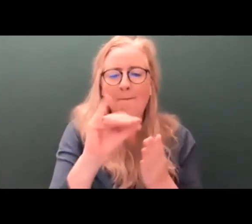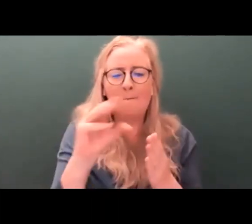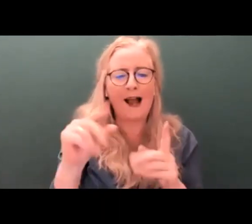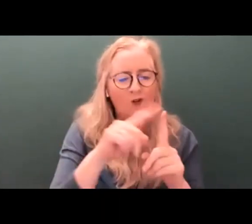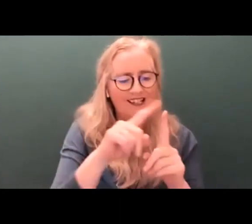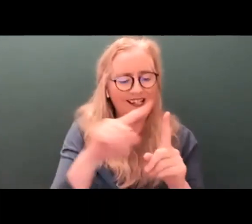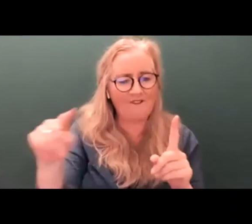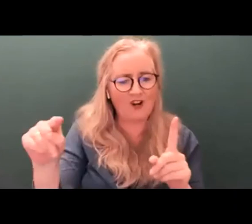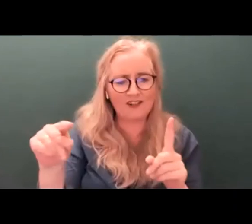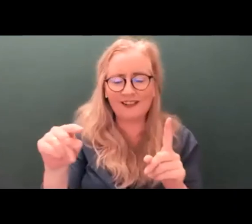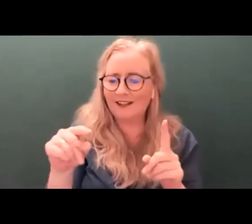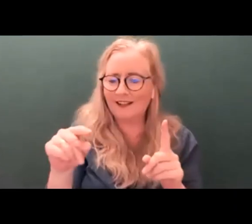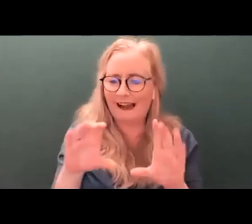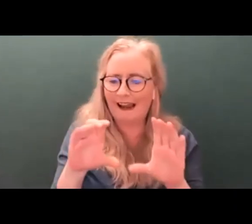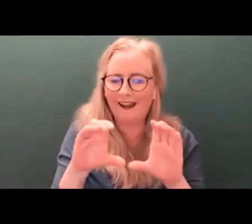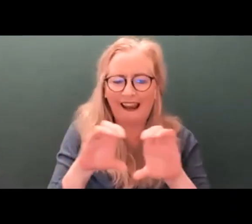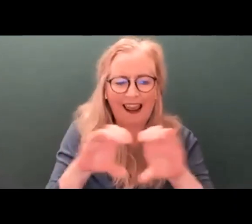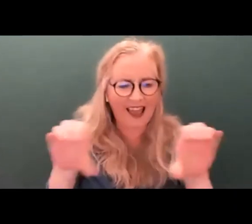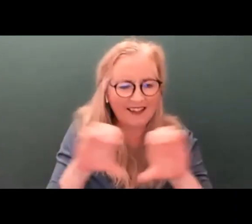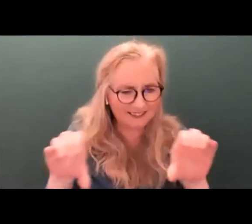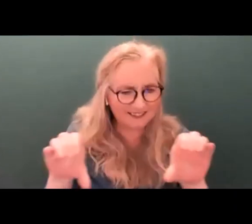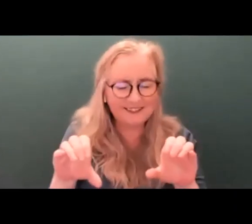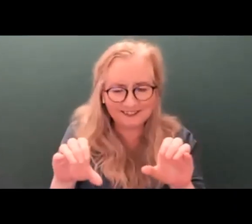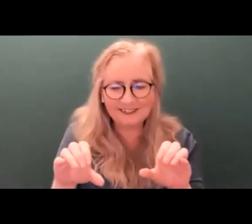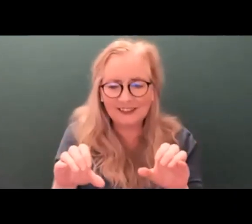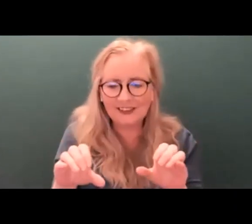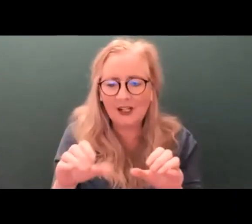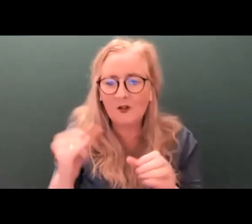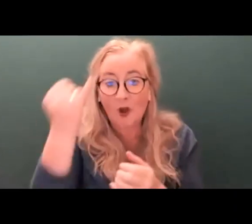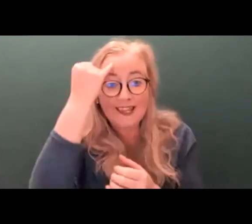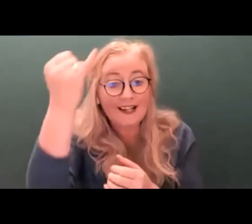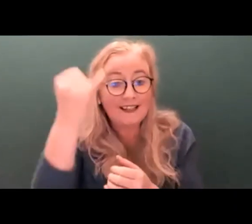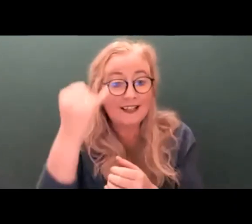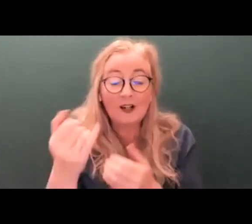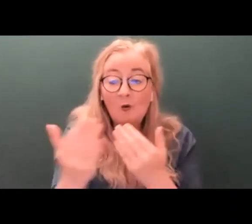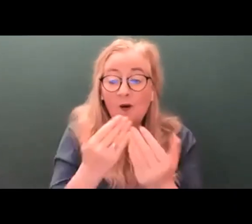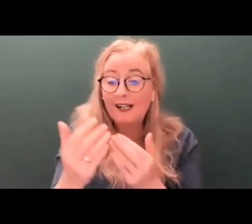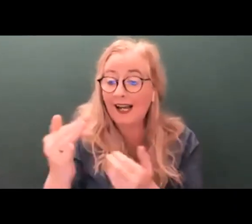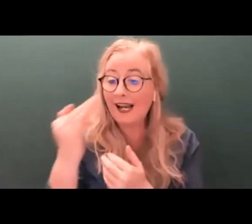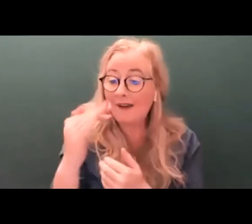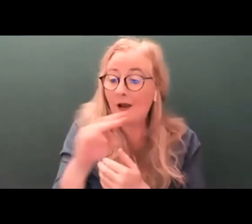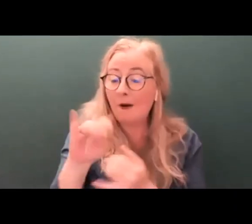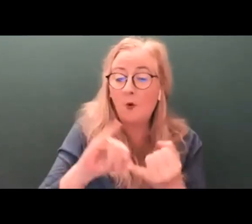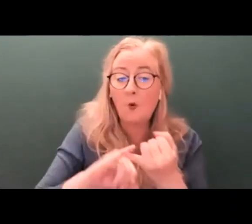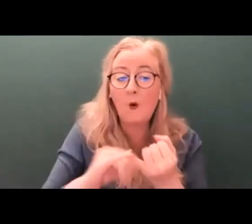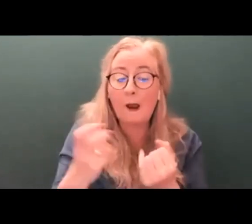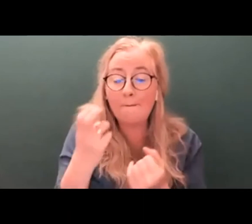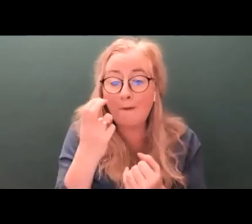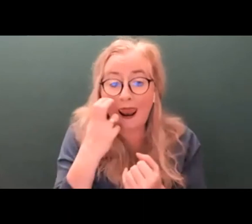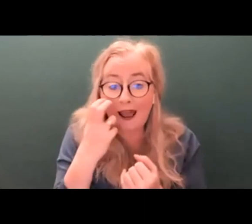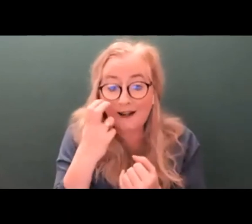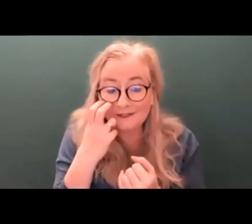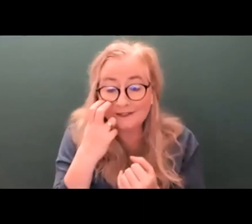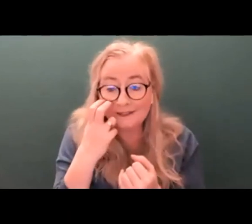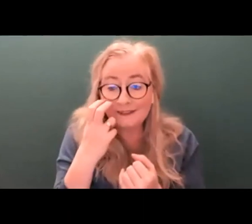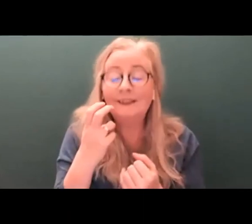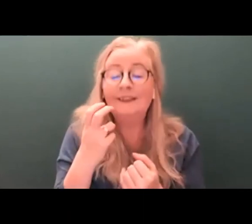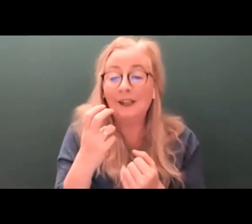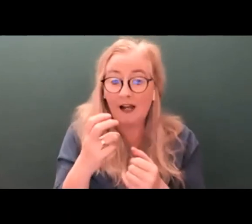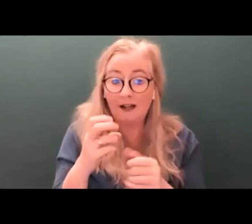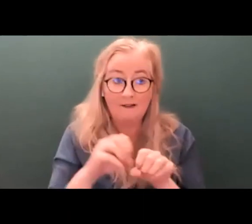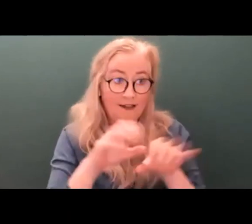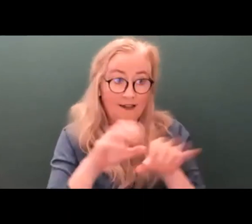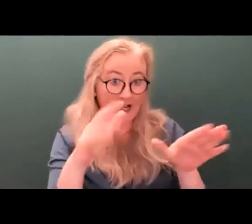The idea being that if people who are blind are out in their environment could